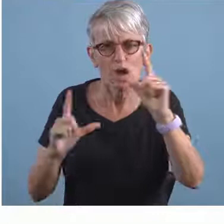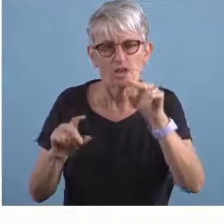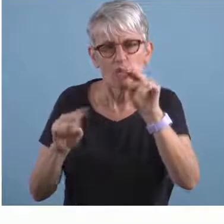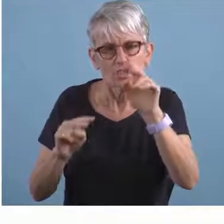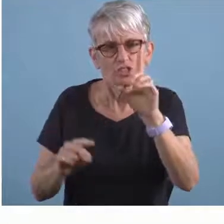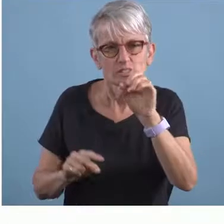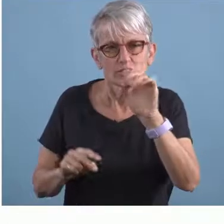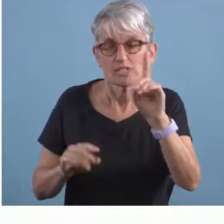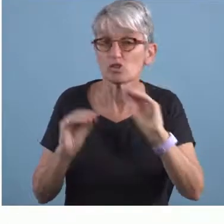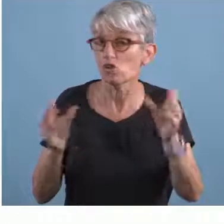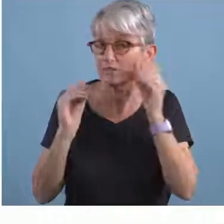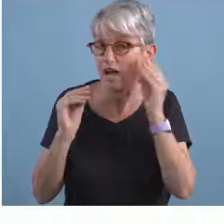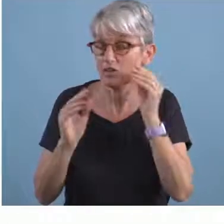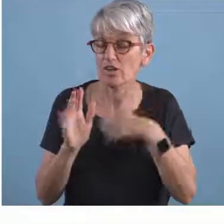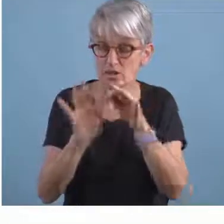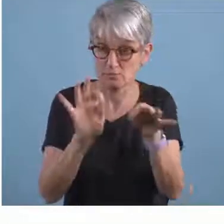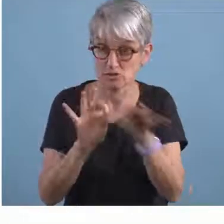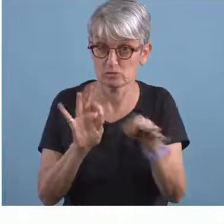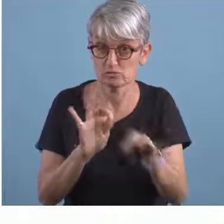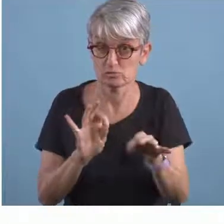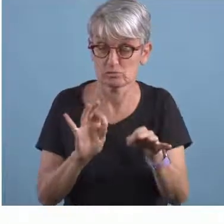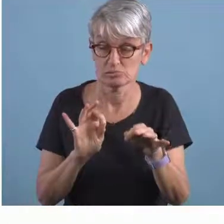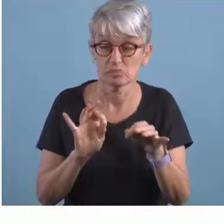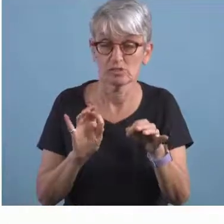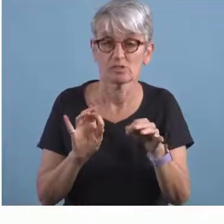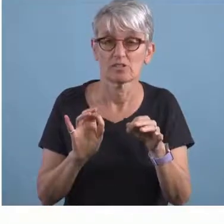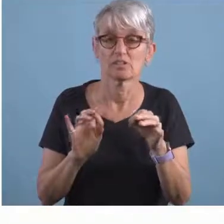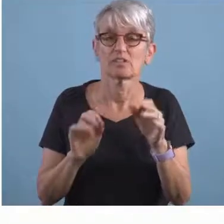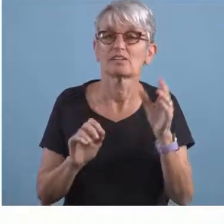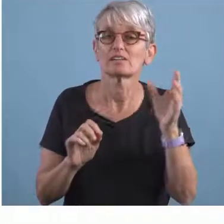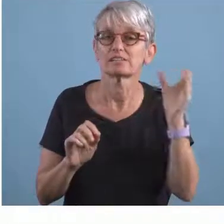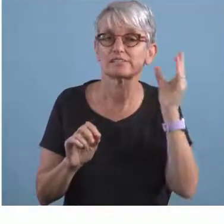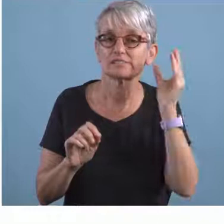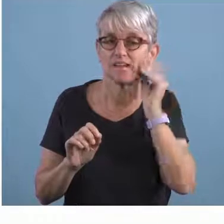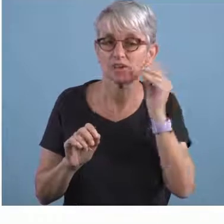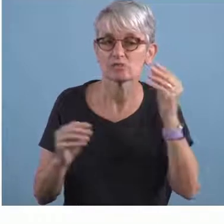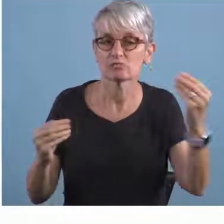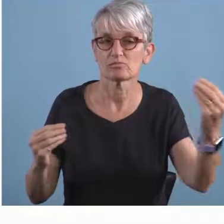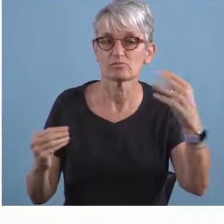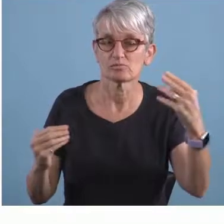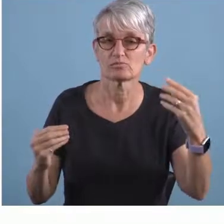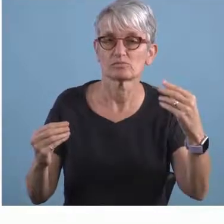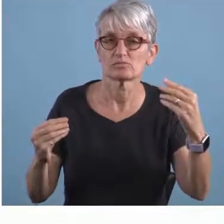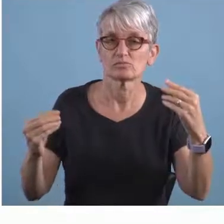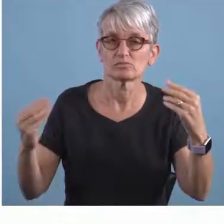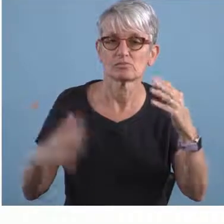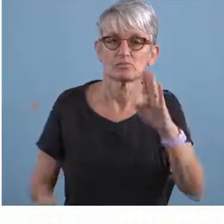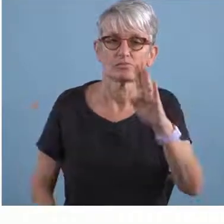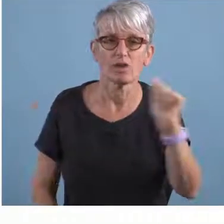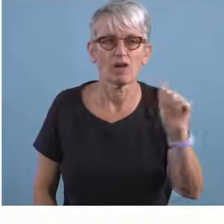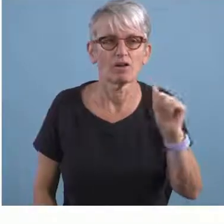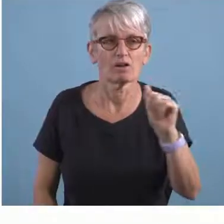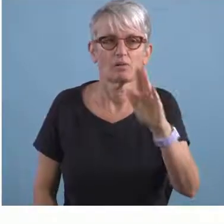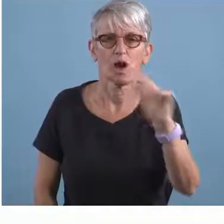with no sound. It has captions. And the sound being emitted by the speakers in sound field is ba, the syllable